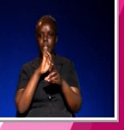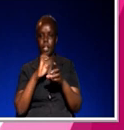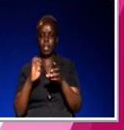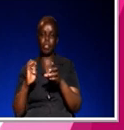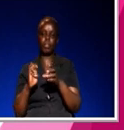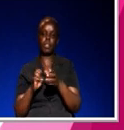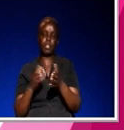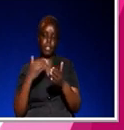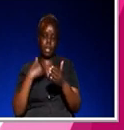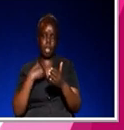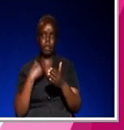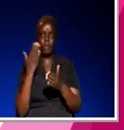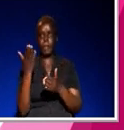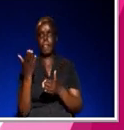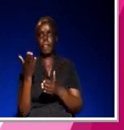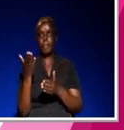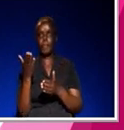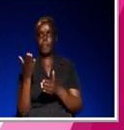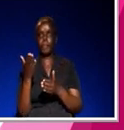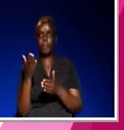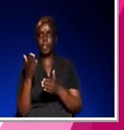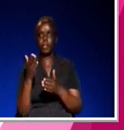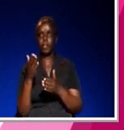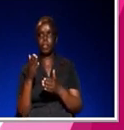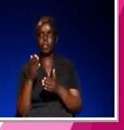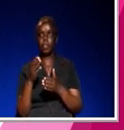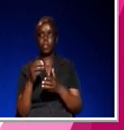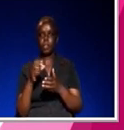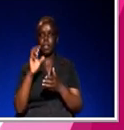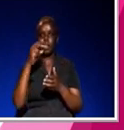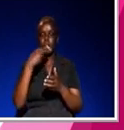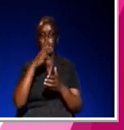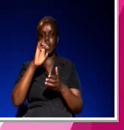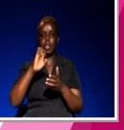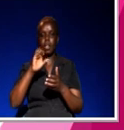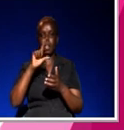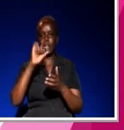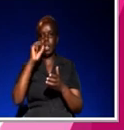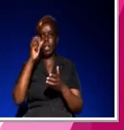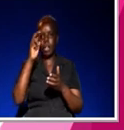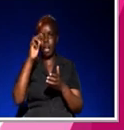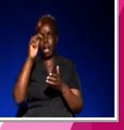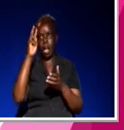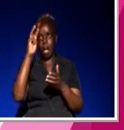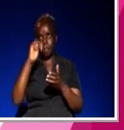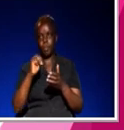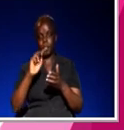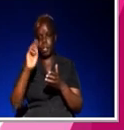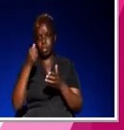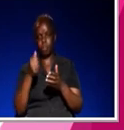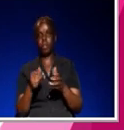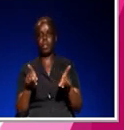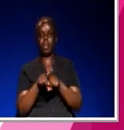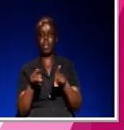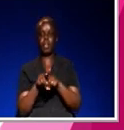be accommodated by hydrogen atom. Let's look at helium, which is the second atom. It has also 1